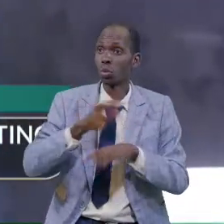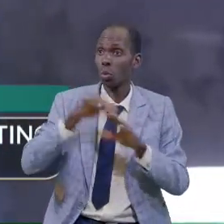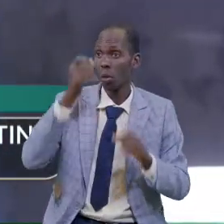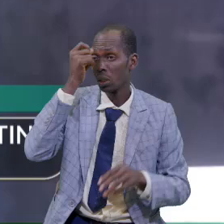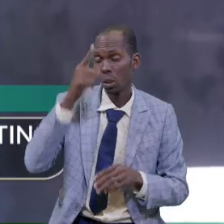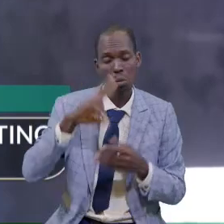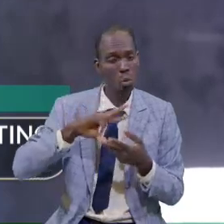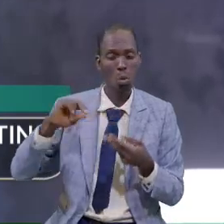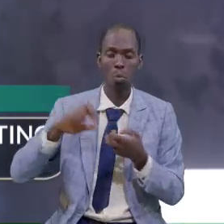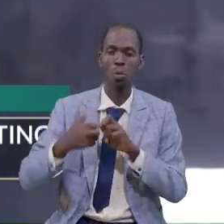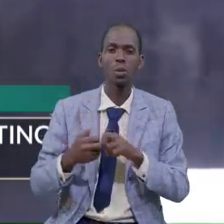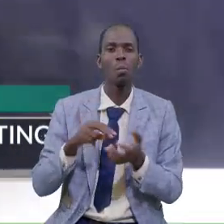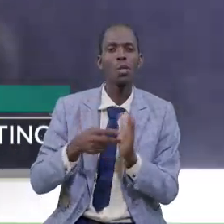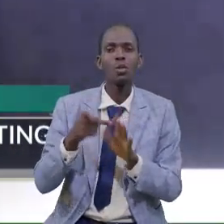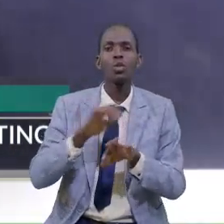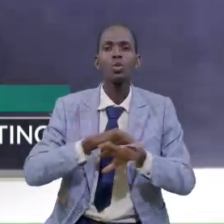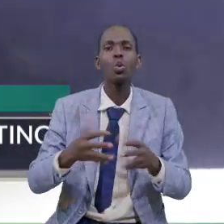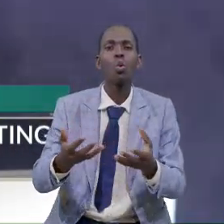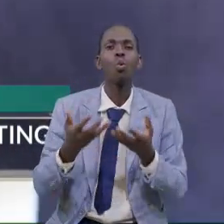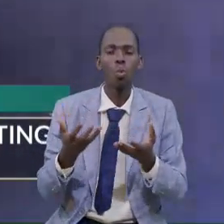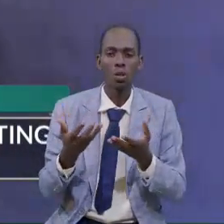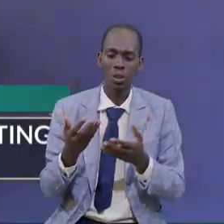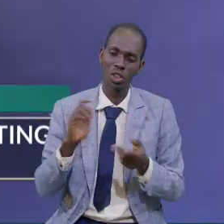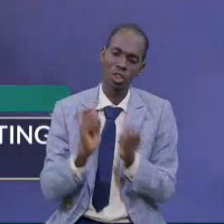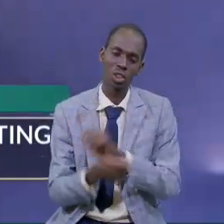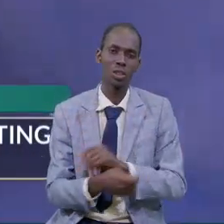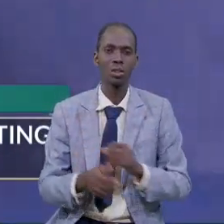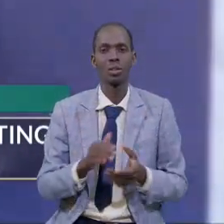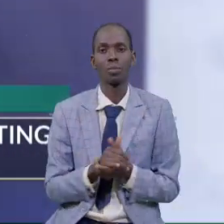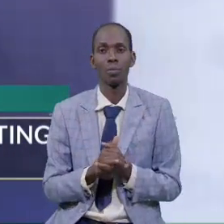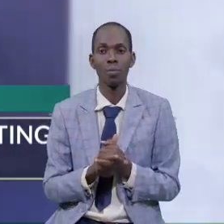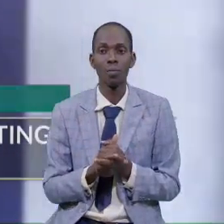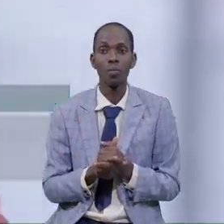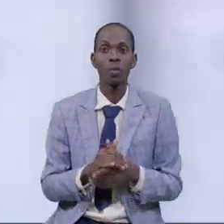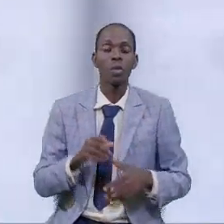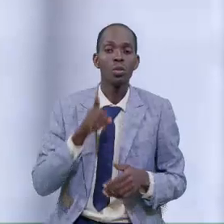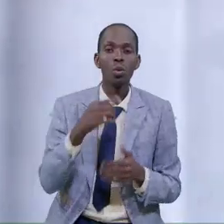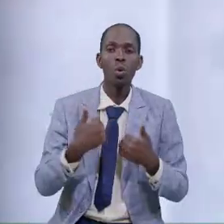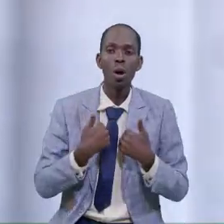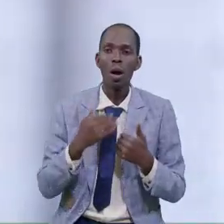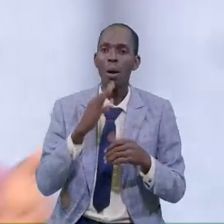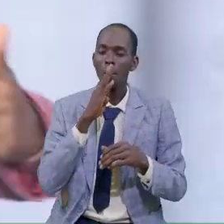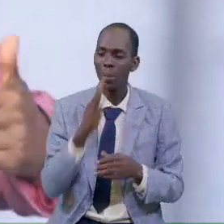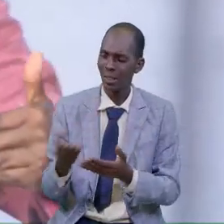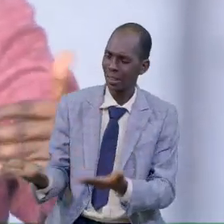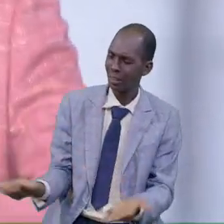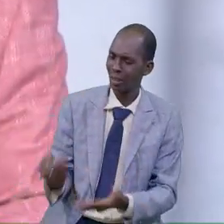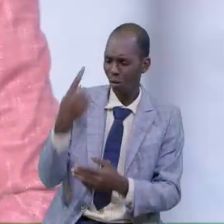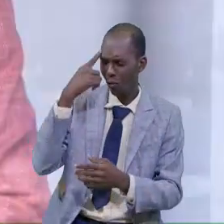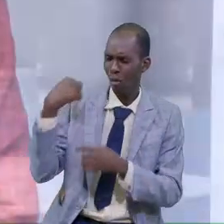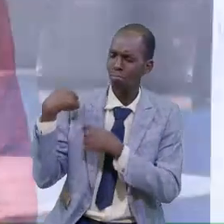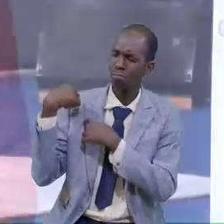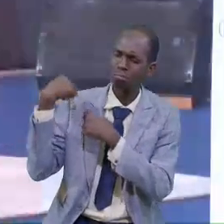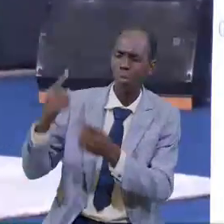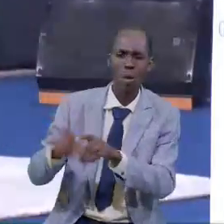resisting change. You've been on this for such a long time. Can you turn around? Can